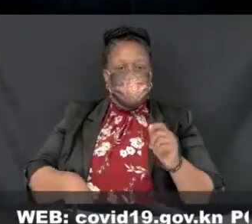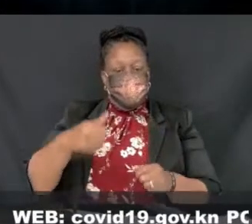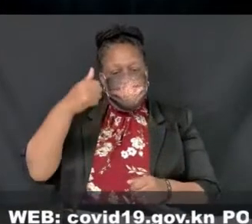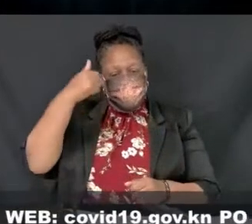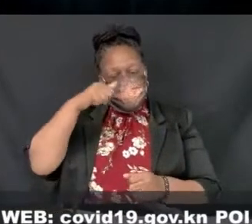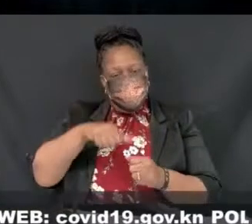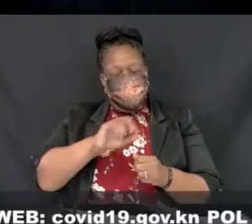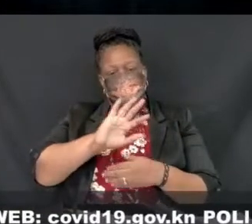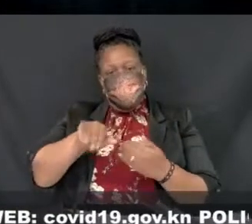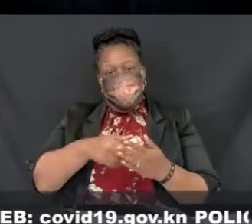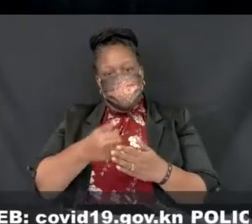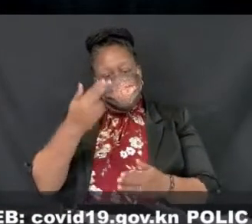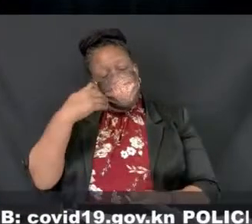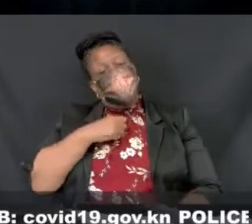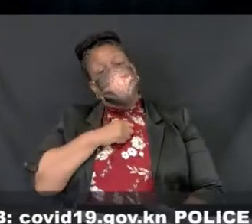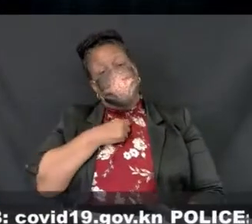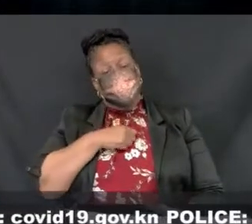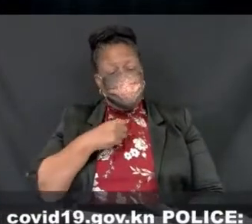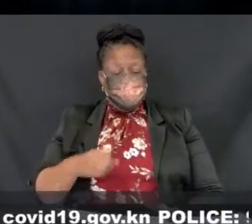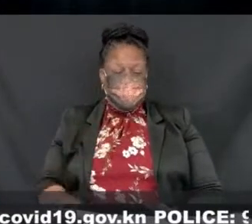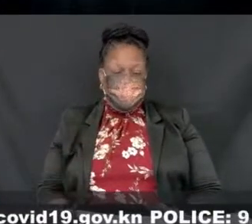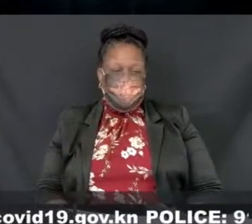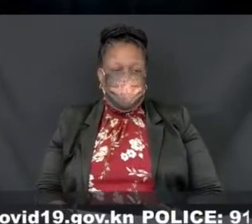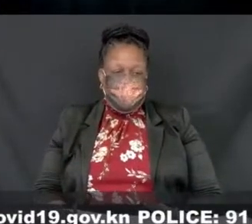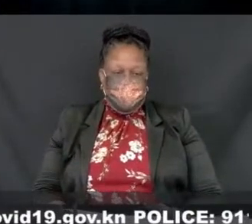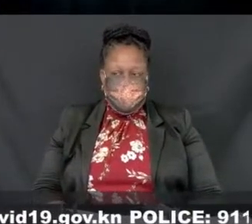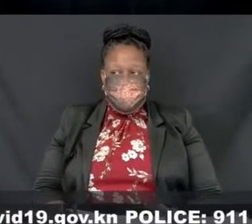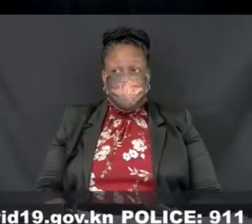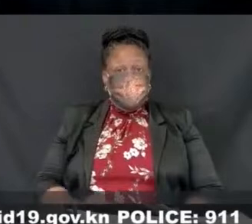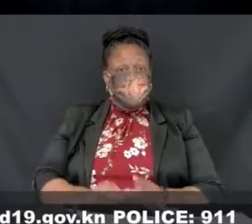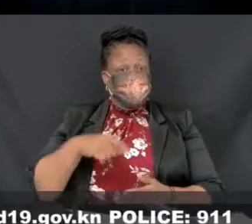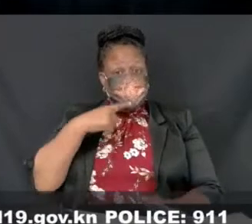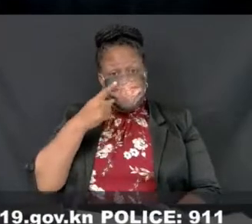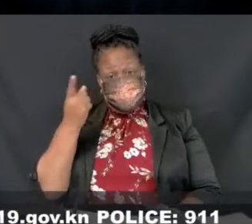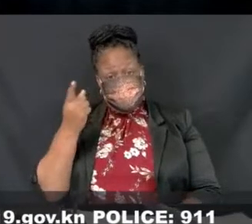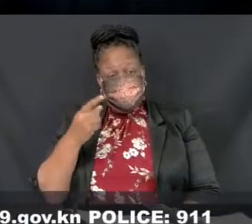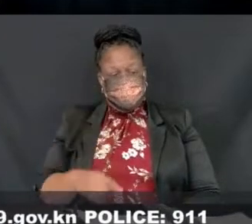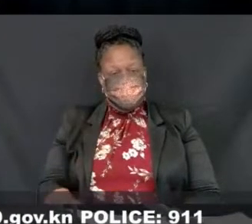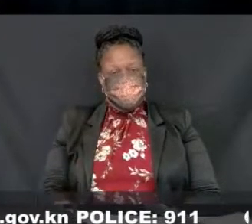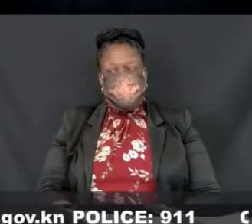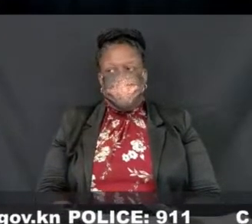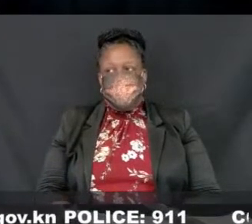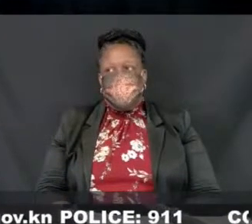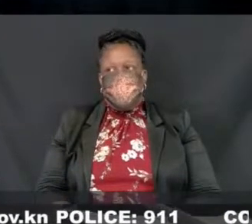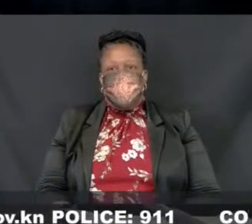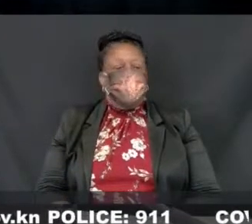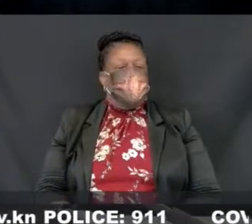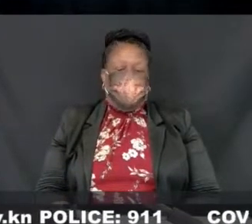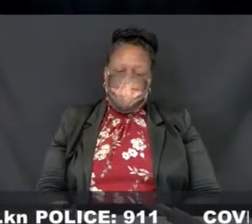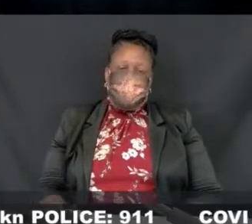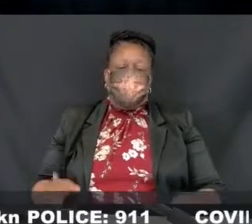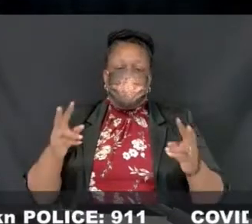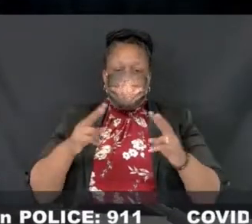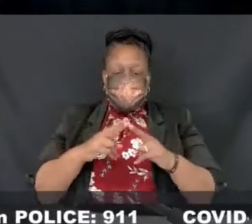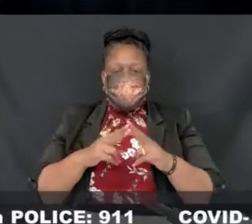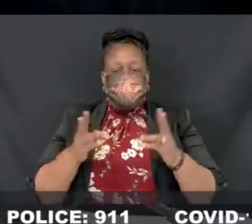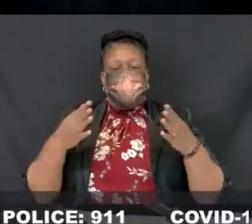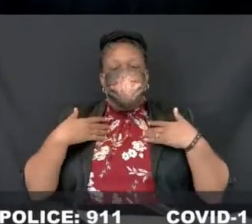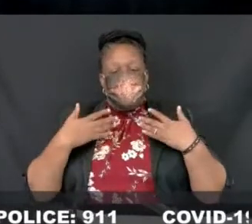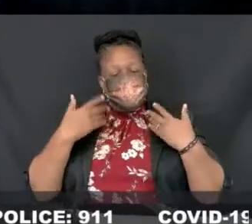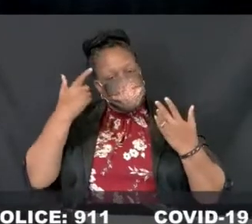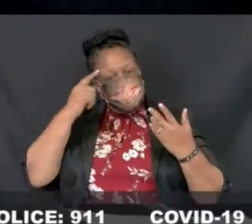my apologies, but we had a wonderful relationship and we had wonderful support from you. Without you, a number of